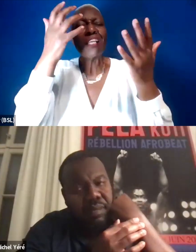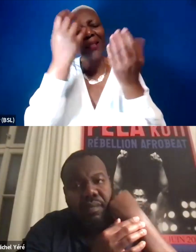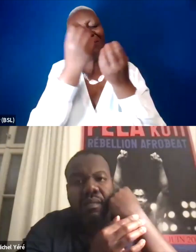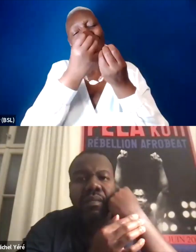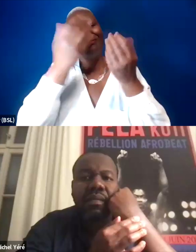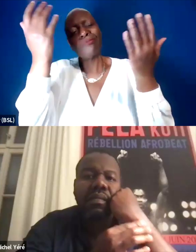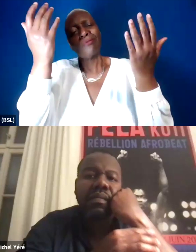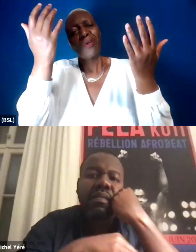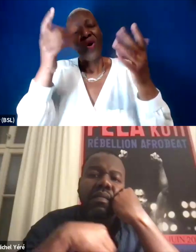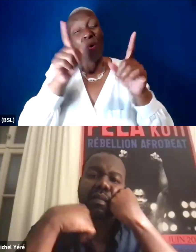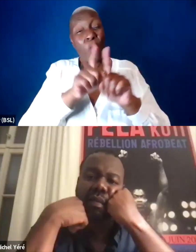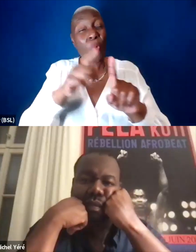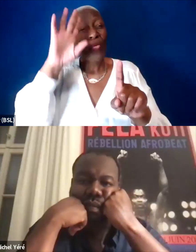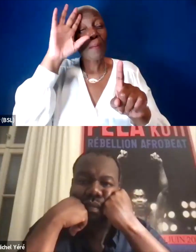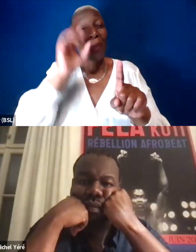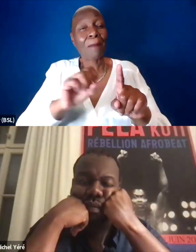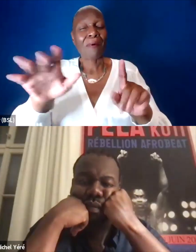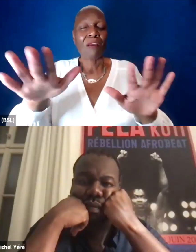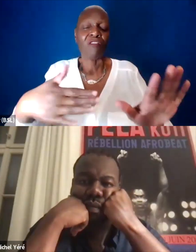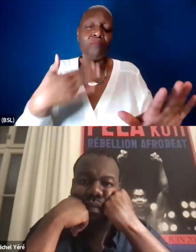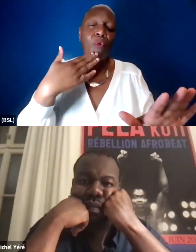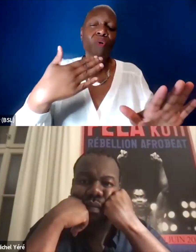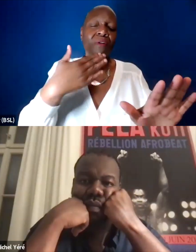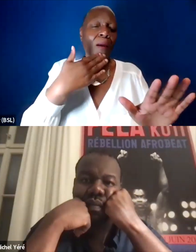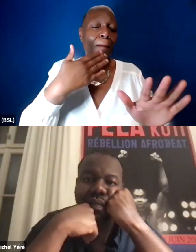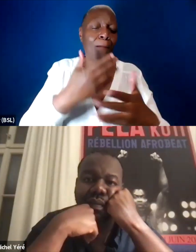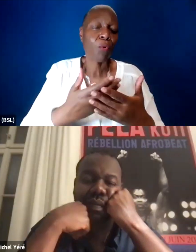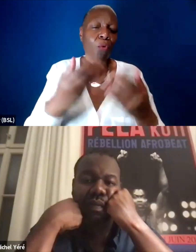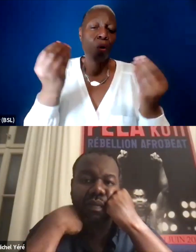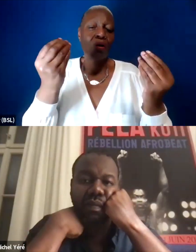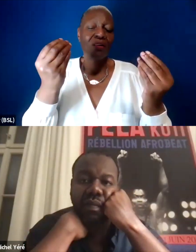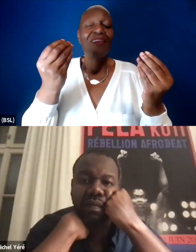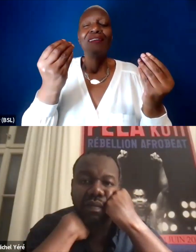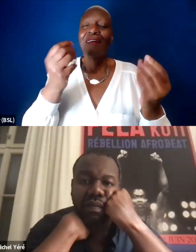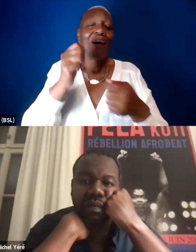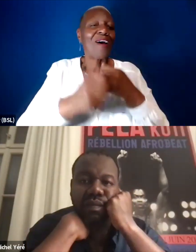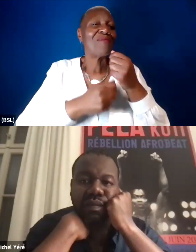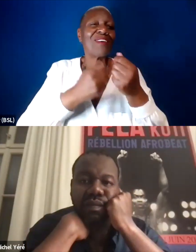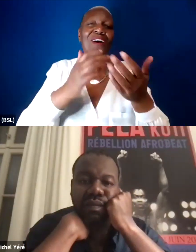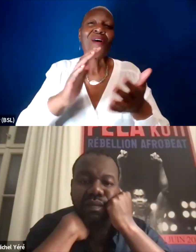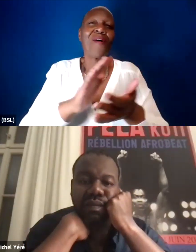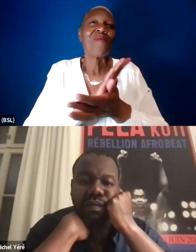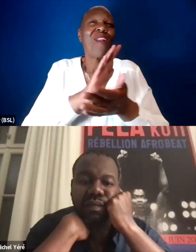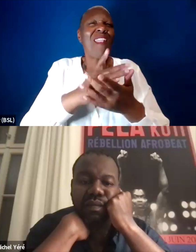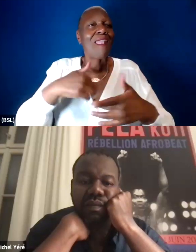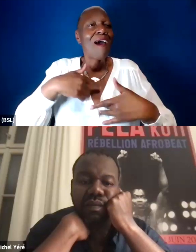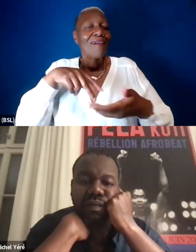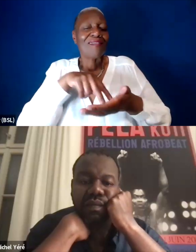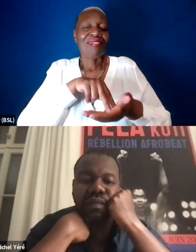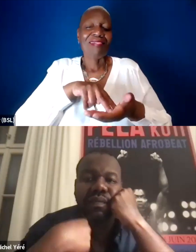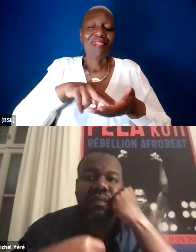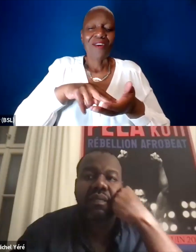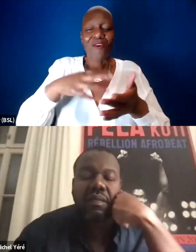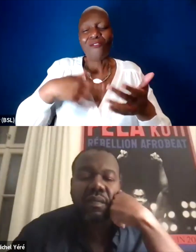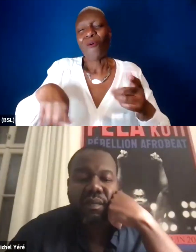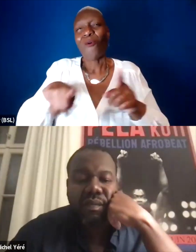the blood-soaked clutches of tedium, I grow infinitely and blissfully intoxicated by the sage mysteries